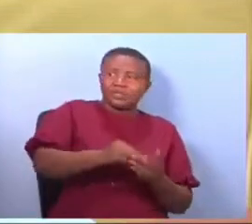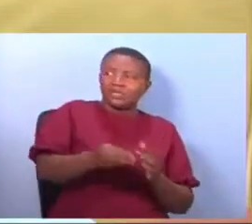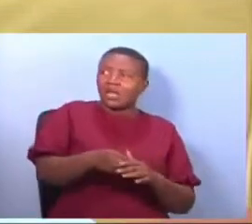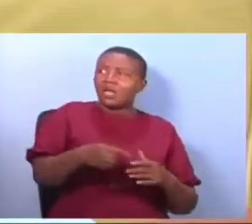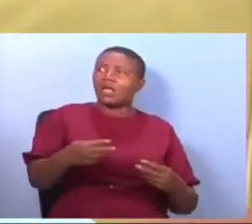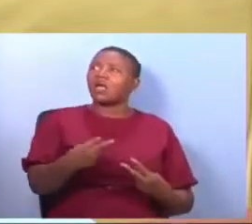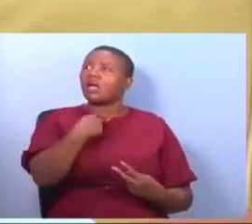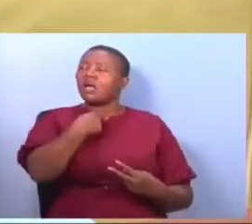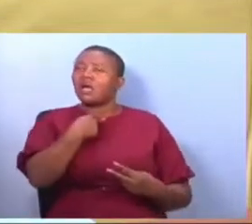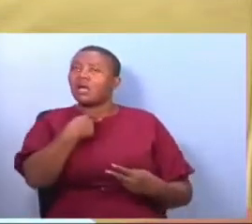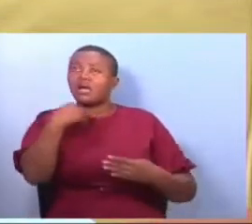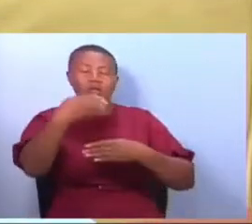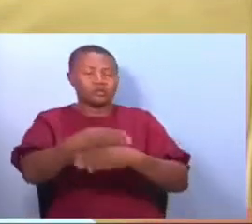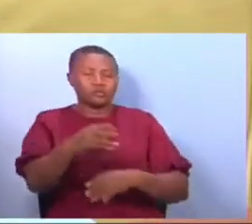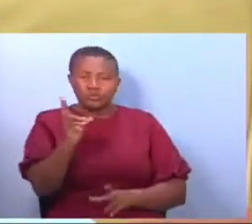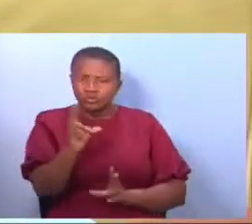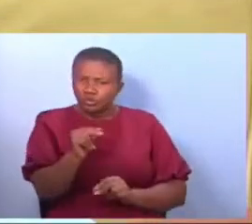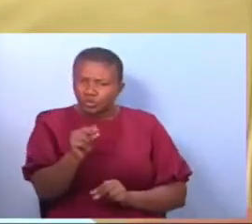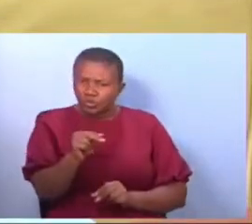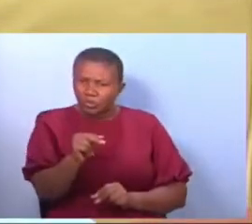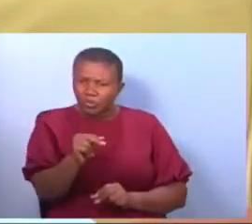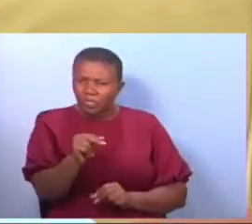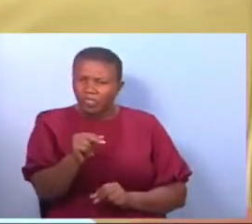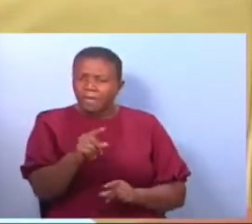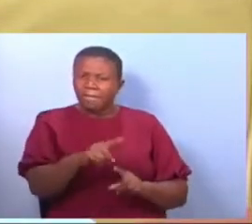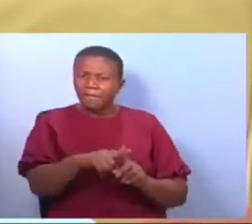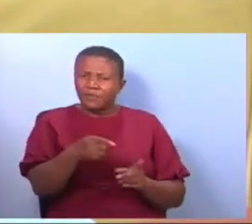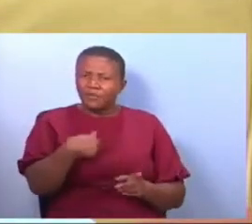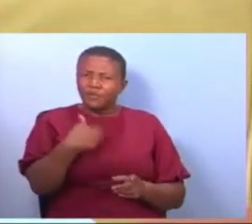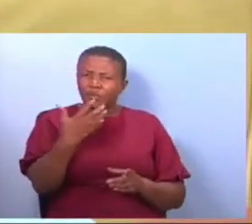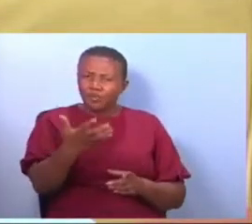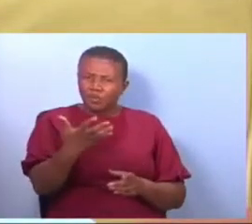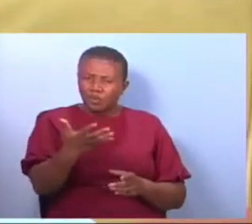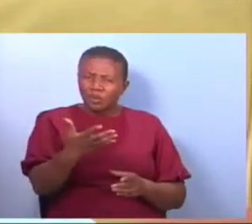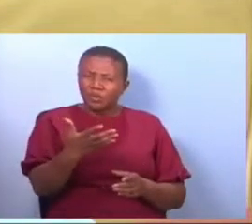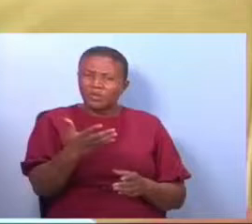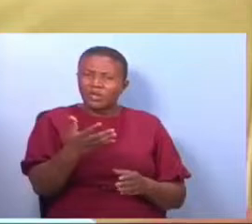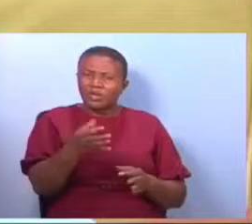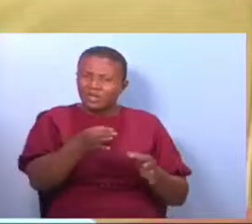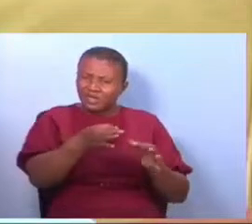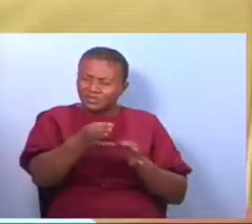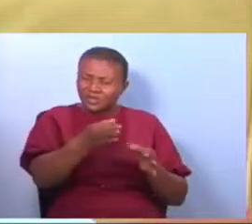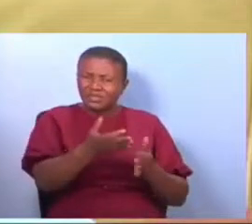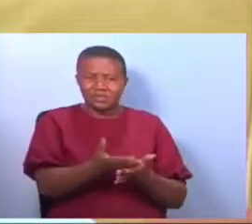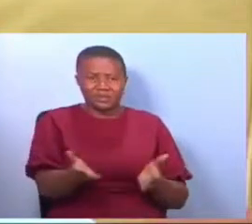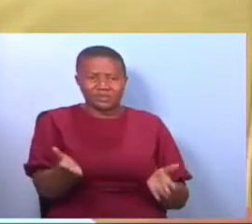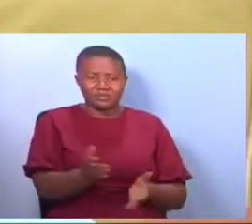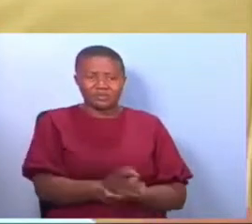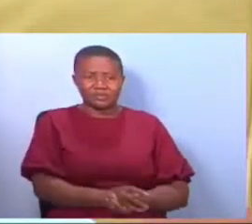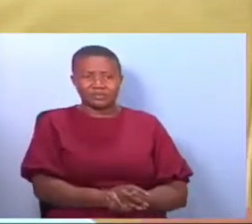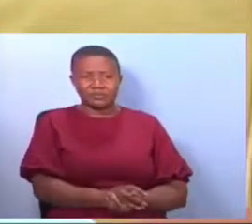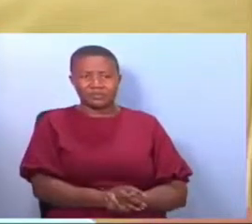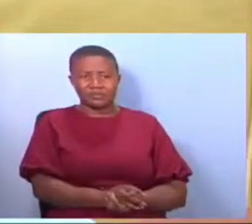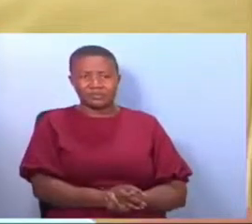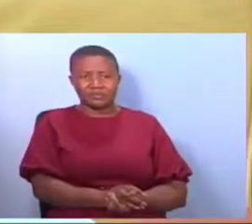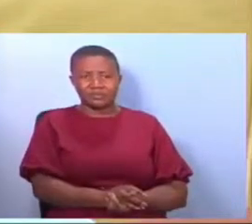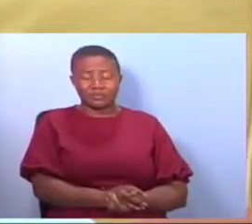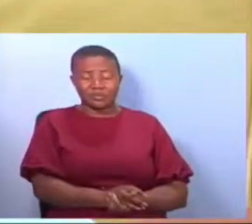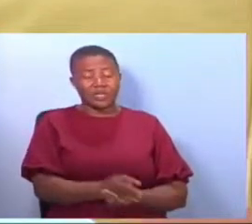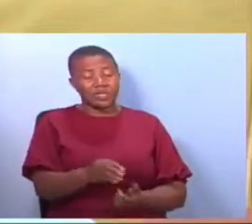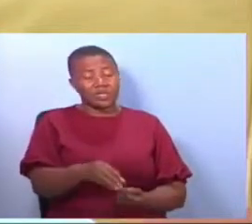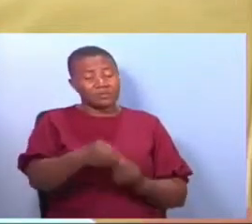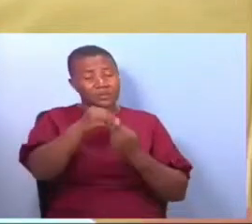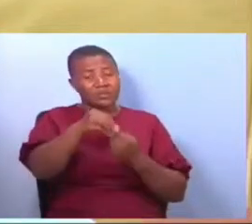want to spend a bit of time to make some few points. And particularly to our